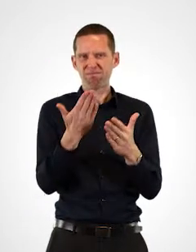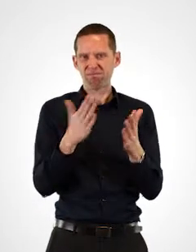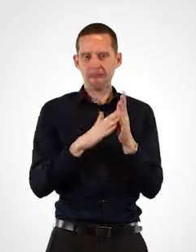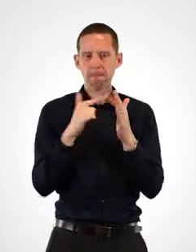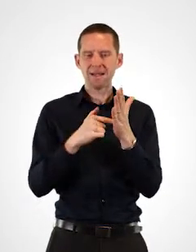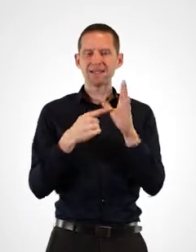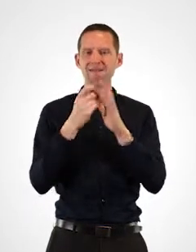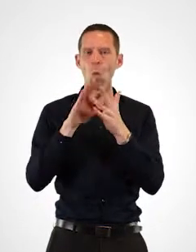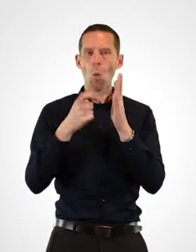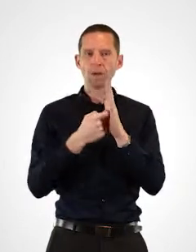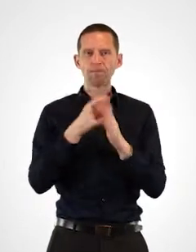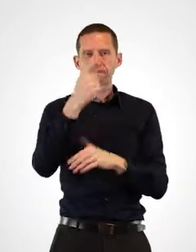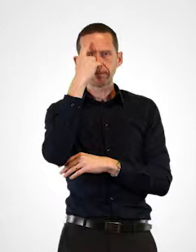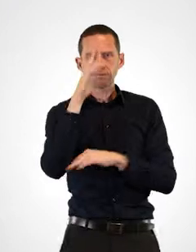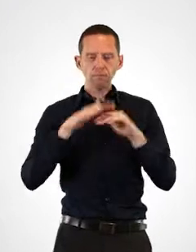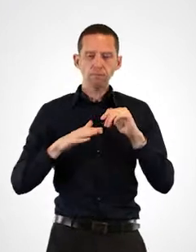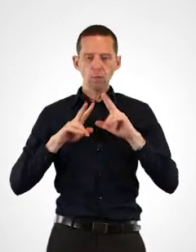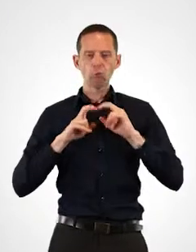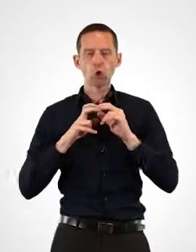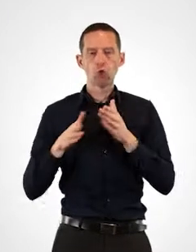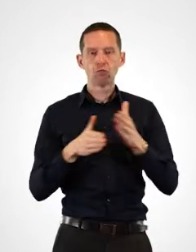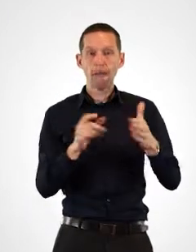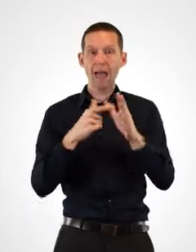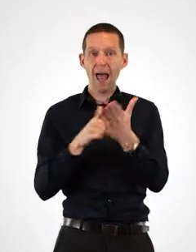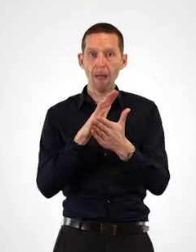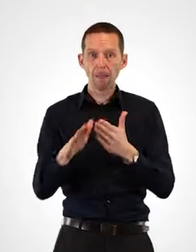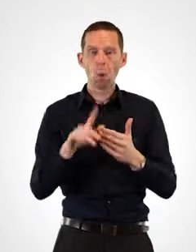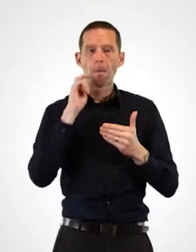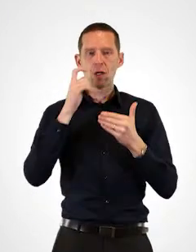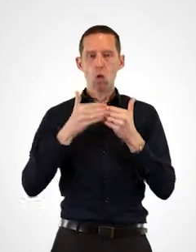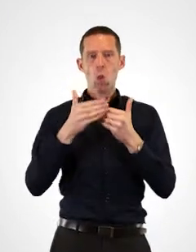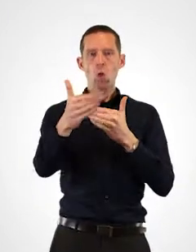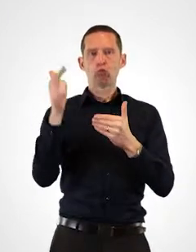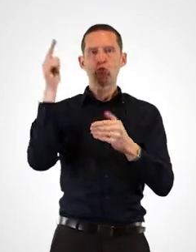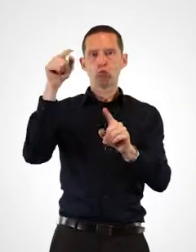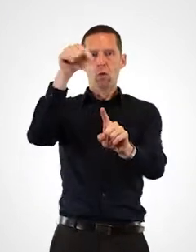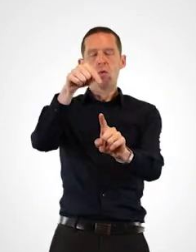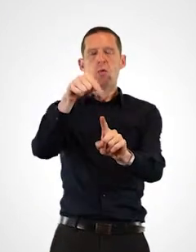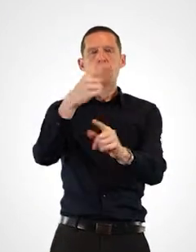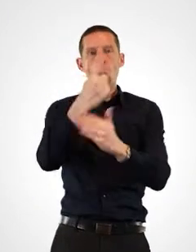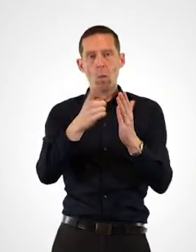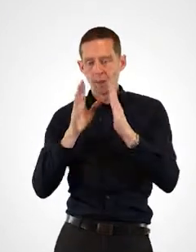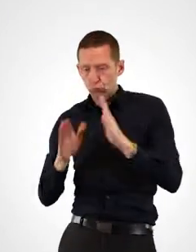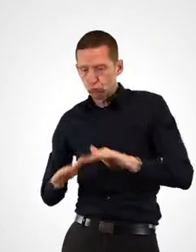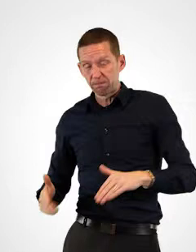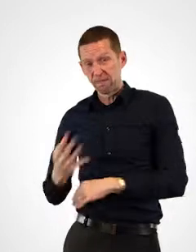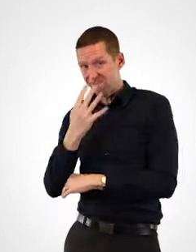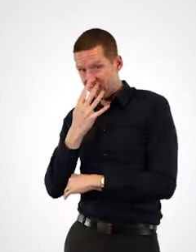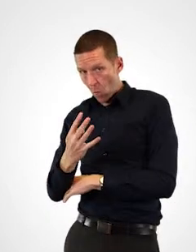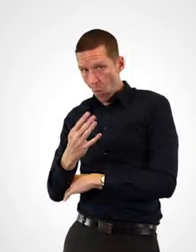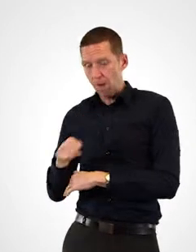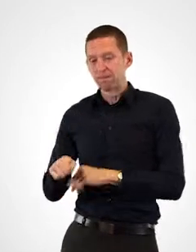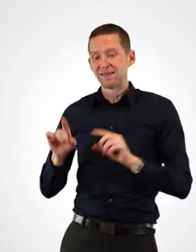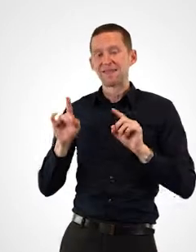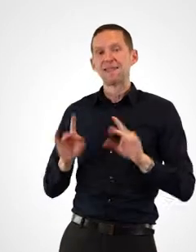if you have to think about research along a path by necessity is going to be longitudinal. So only looking at children at age 4 who are just starting